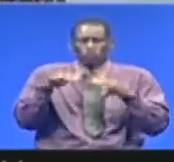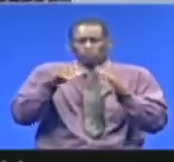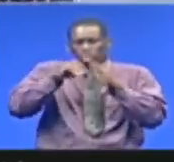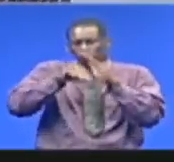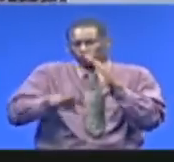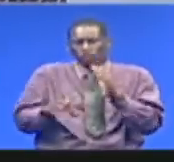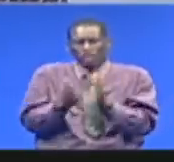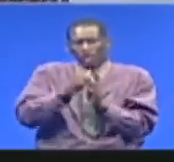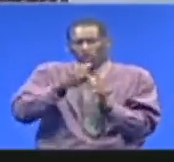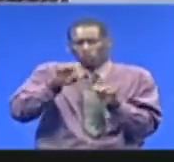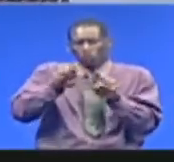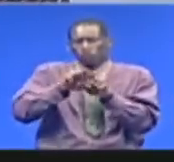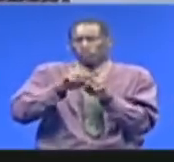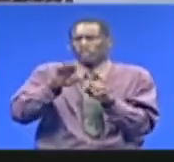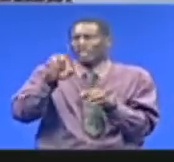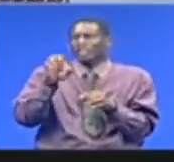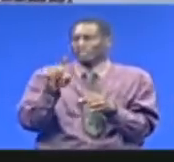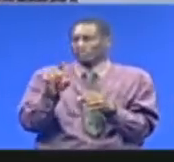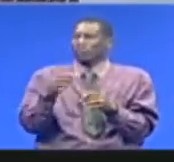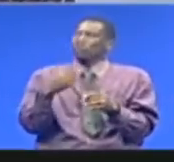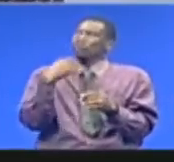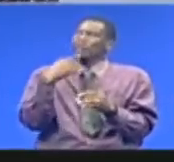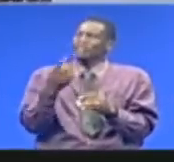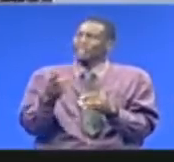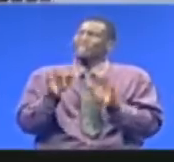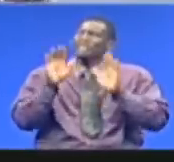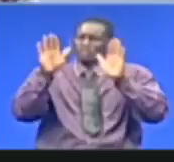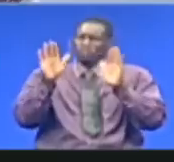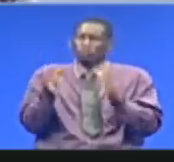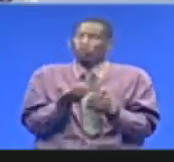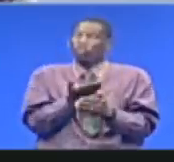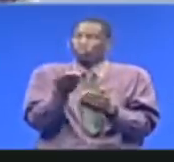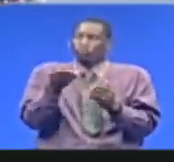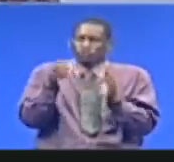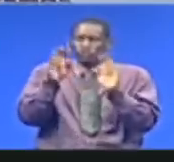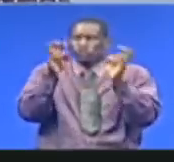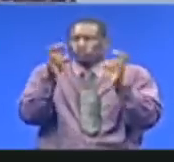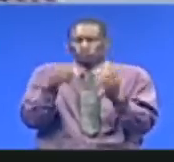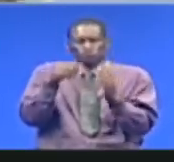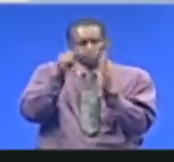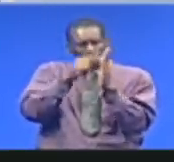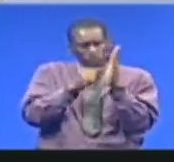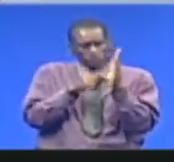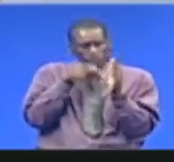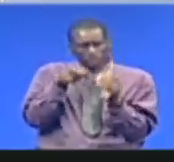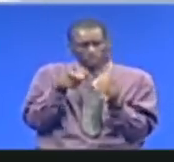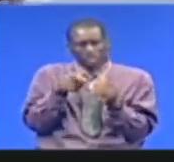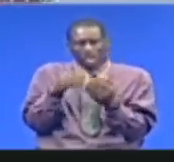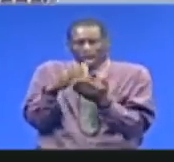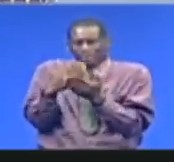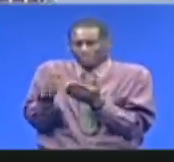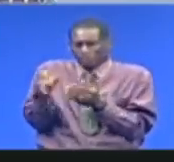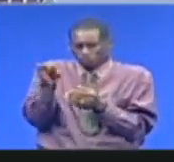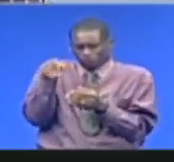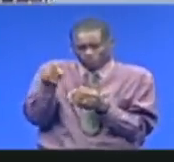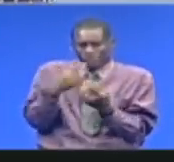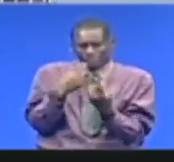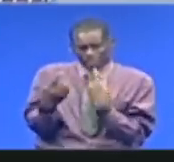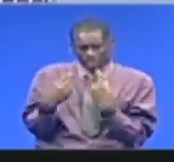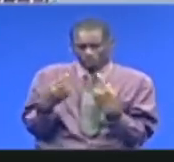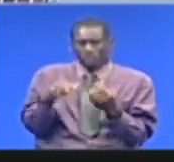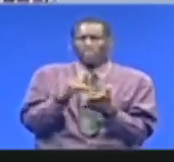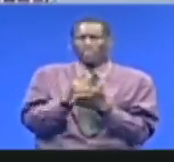even the executive. And we are saying it's important all those items or those issues in agenda are part of this dialogue. And that's why we're